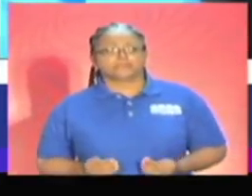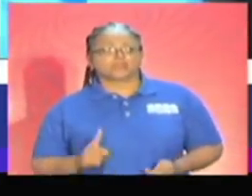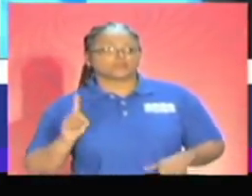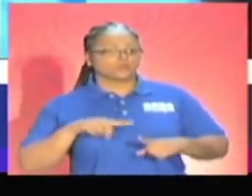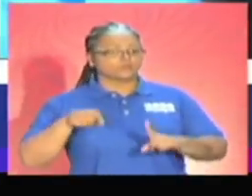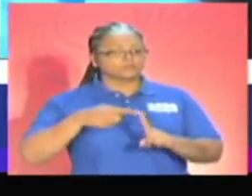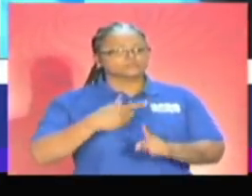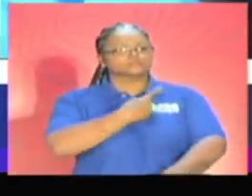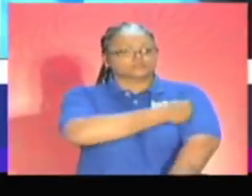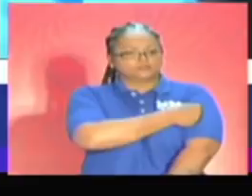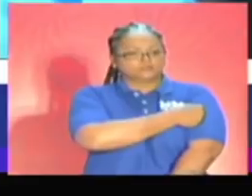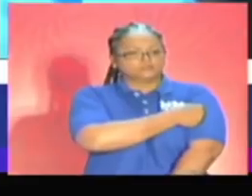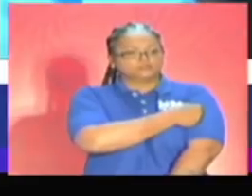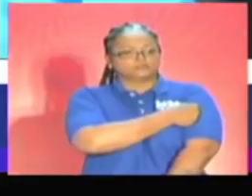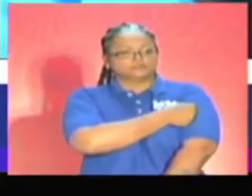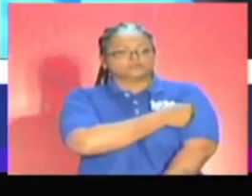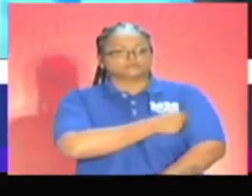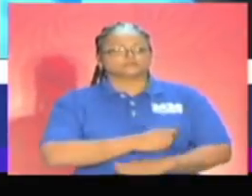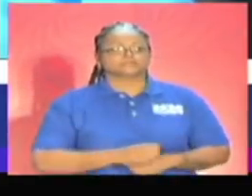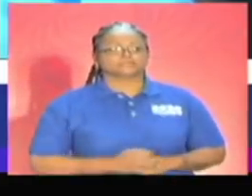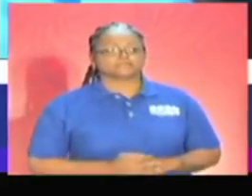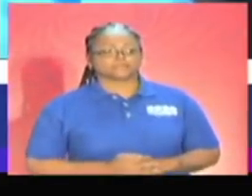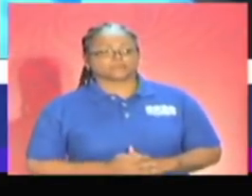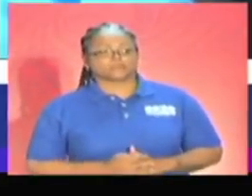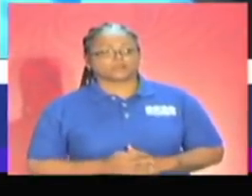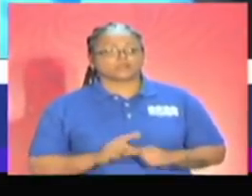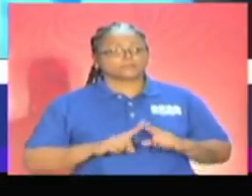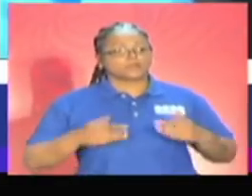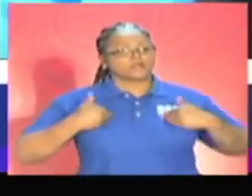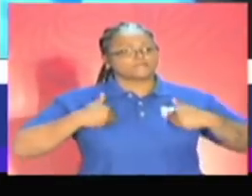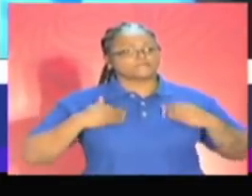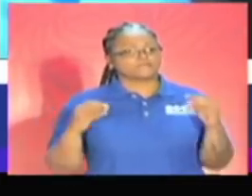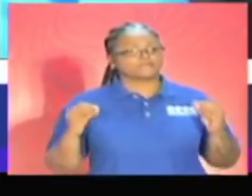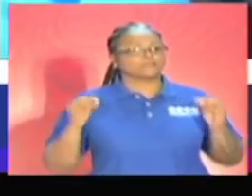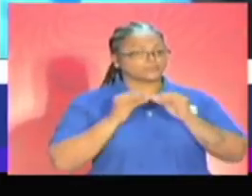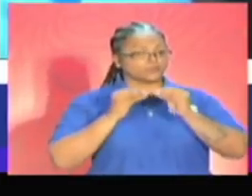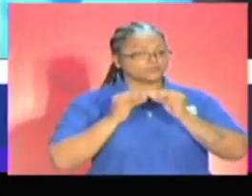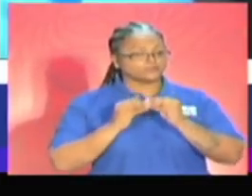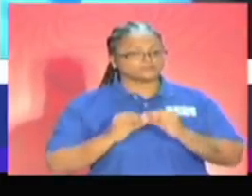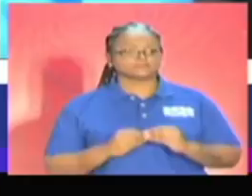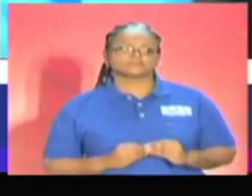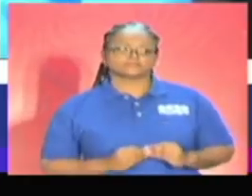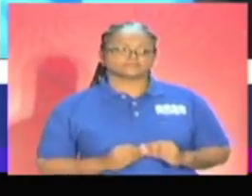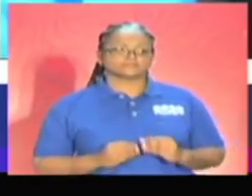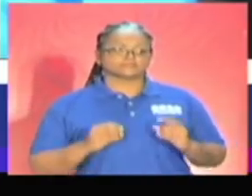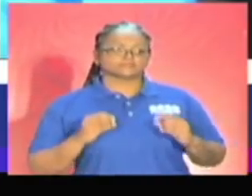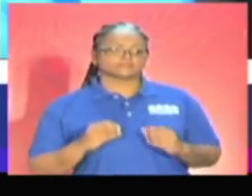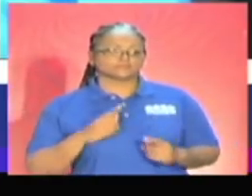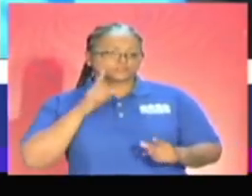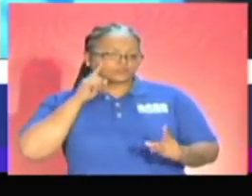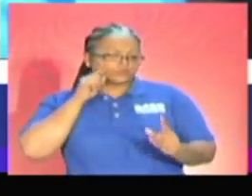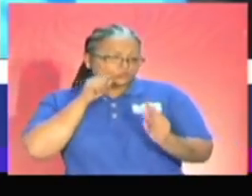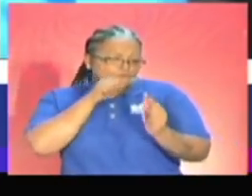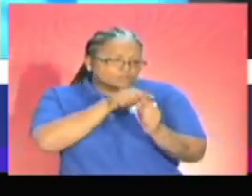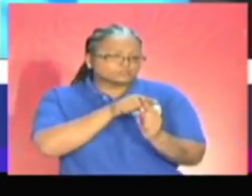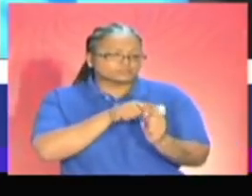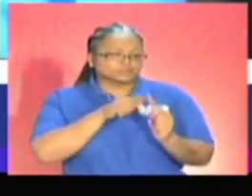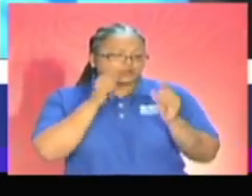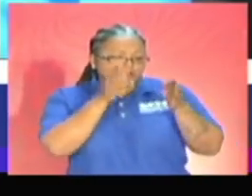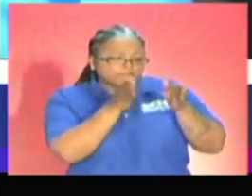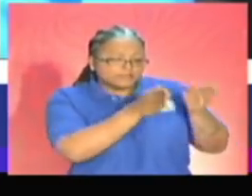wondering if there is a more comprehensive plan to treat with mental health of children, going beyond